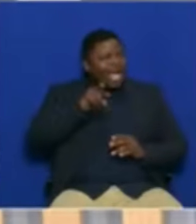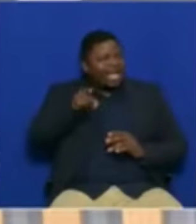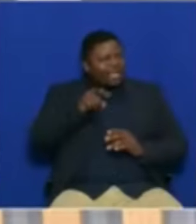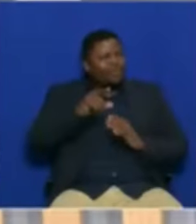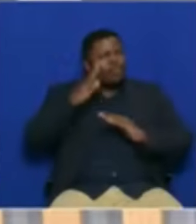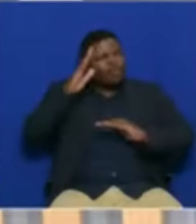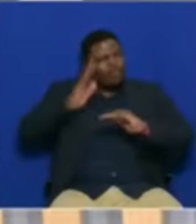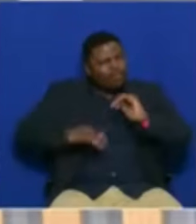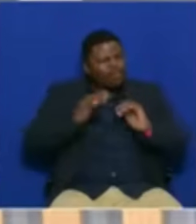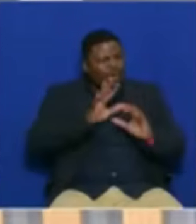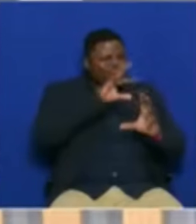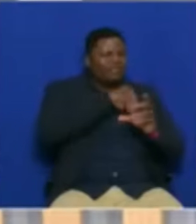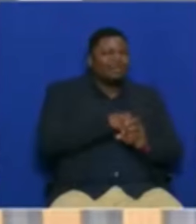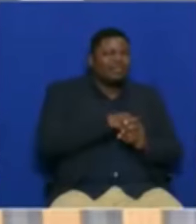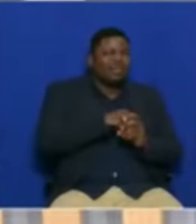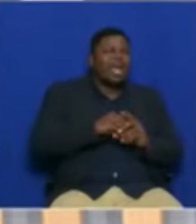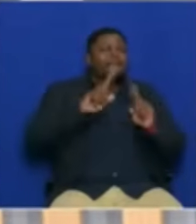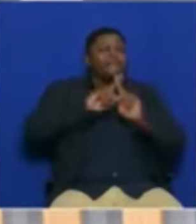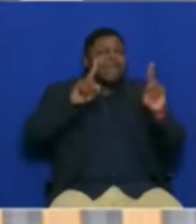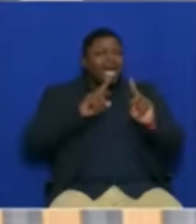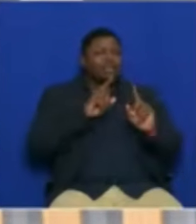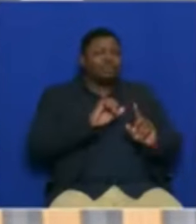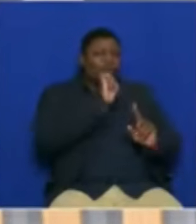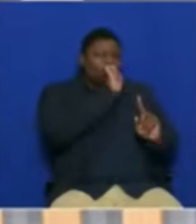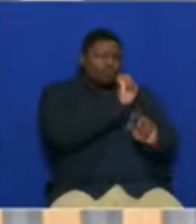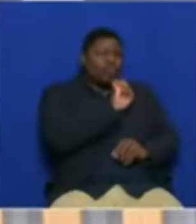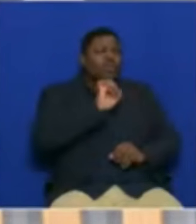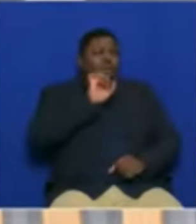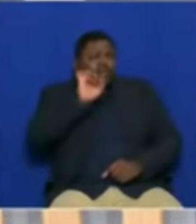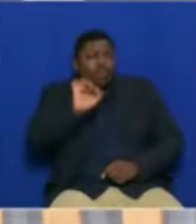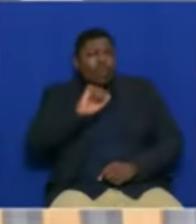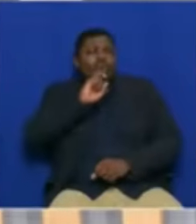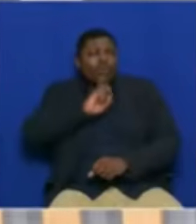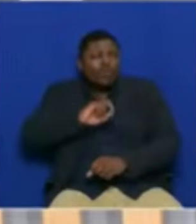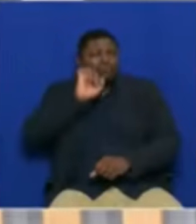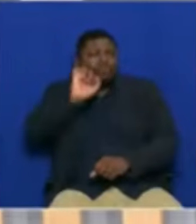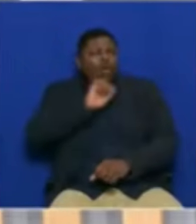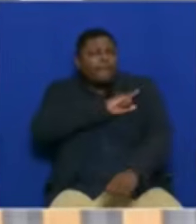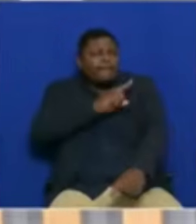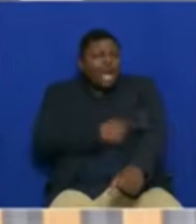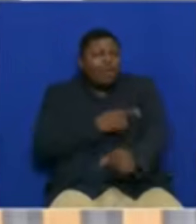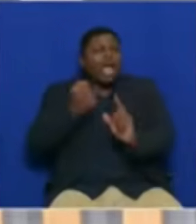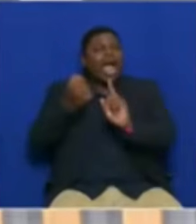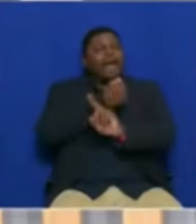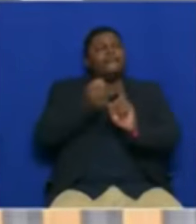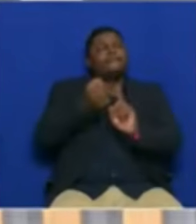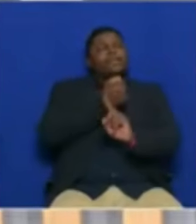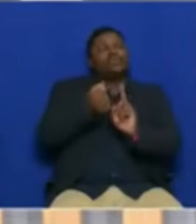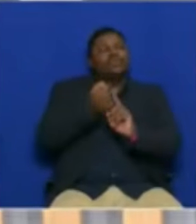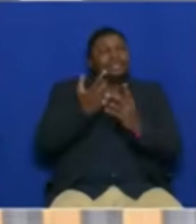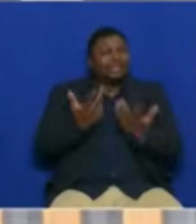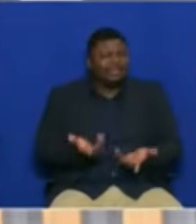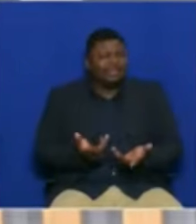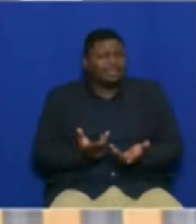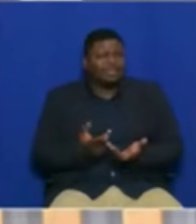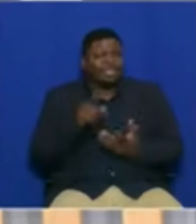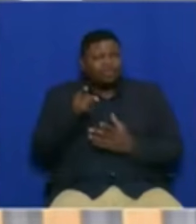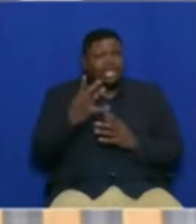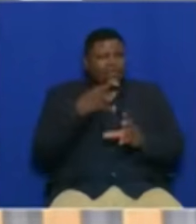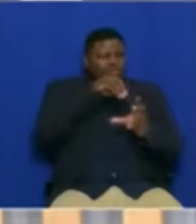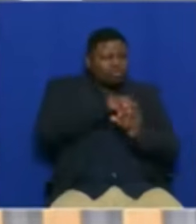abuse of your power and authority to victimize an innocent person, at least on this charge, when you have no facts about